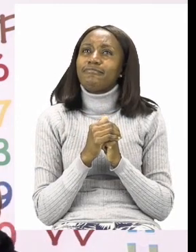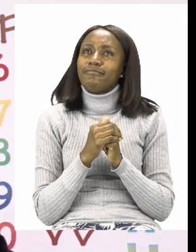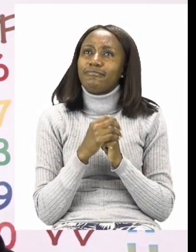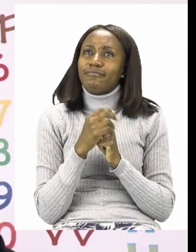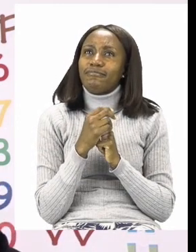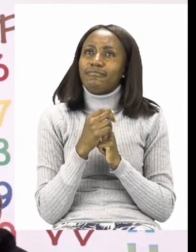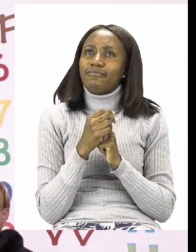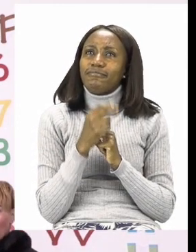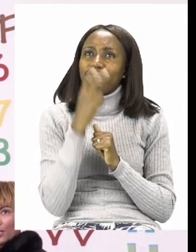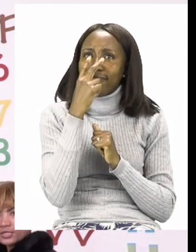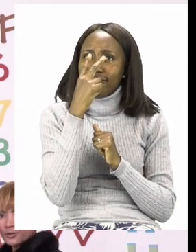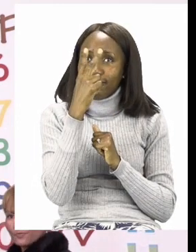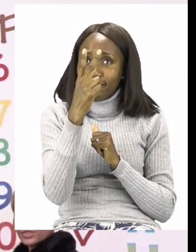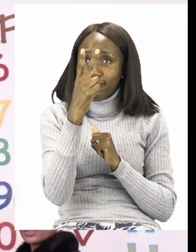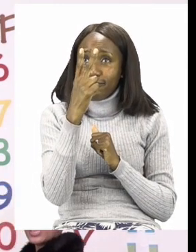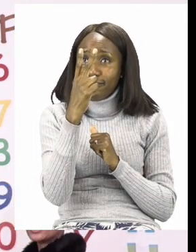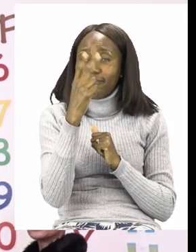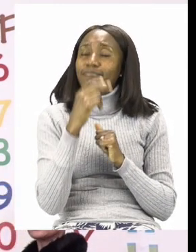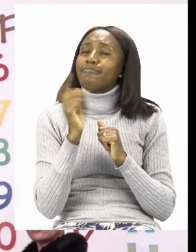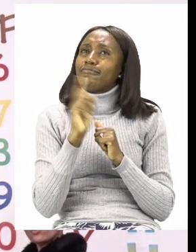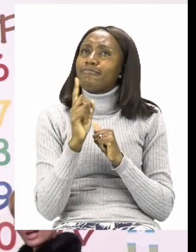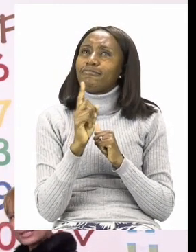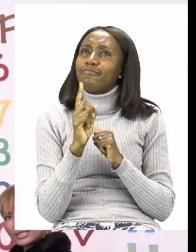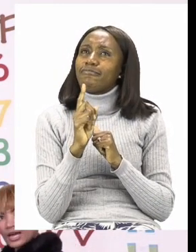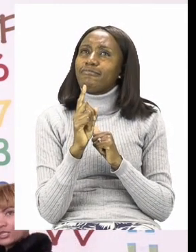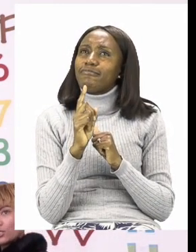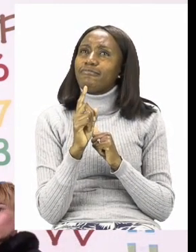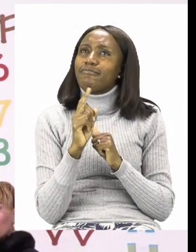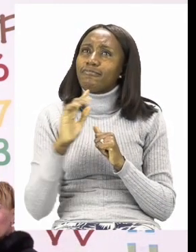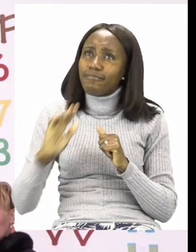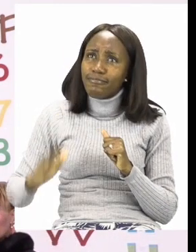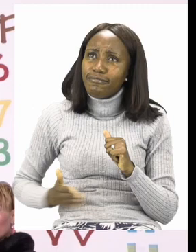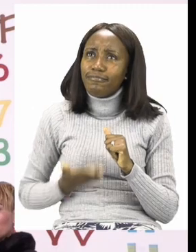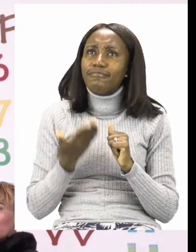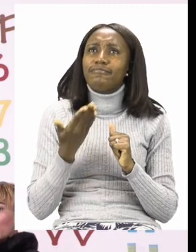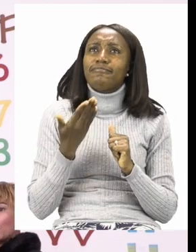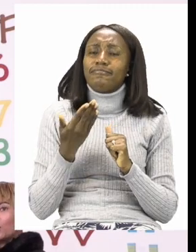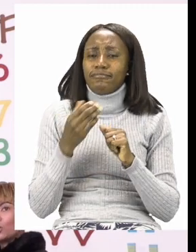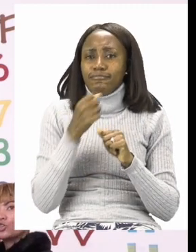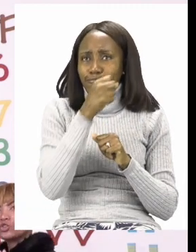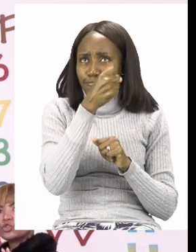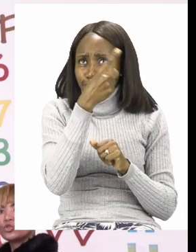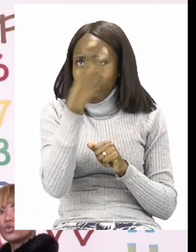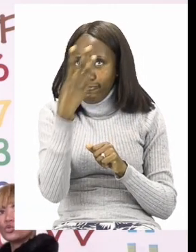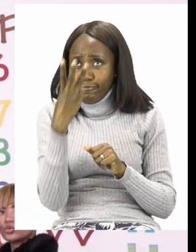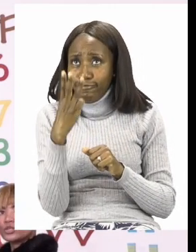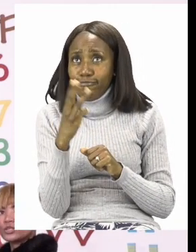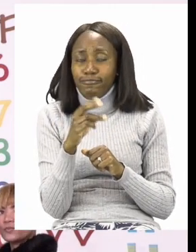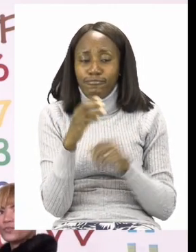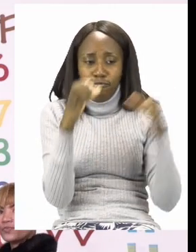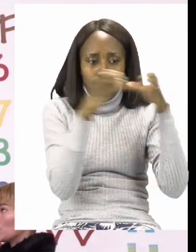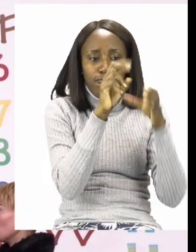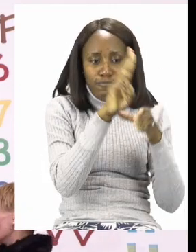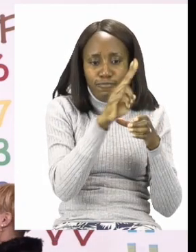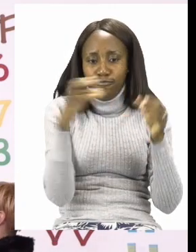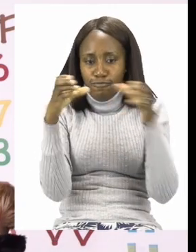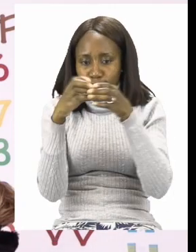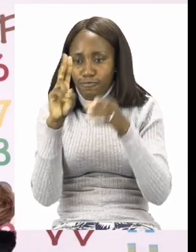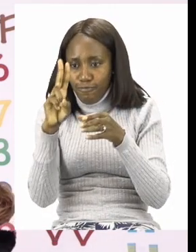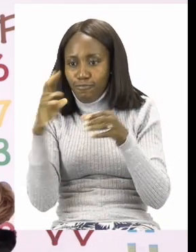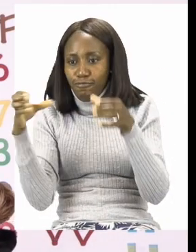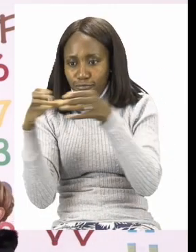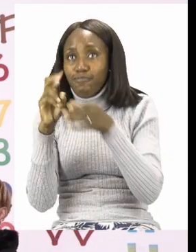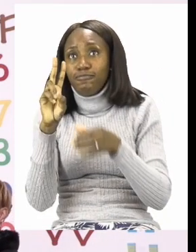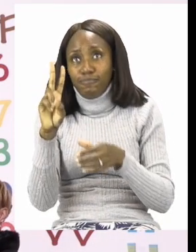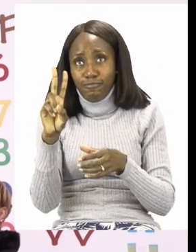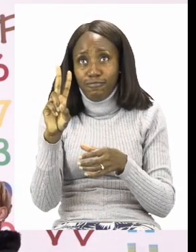if we look at the first part, they want us to count in 2s. I'm